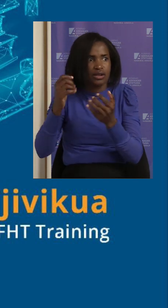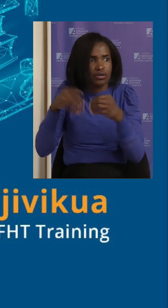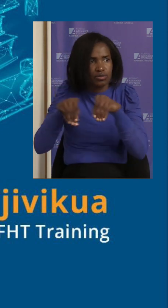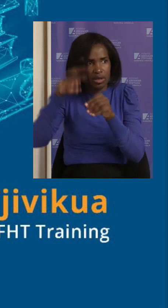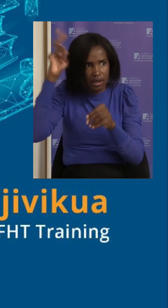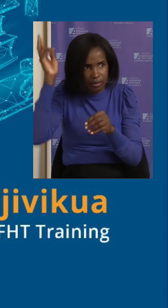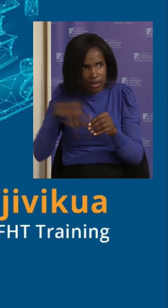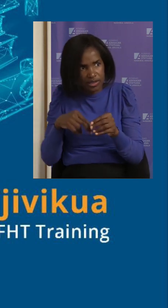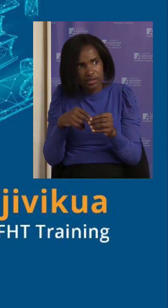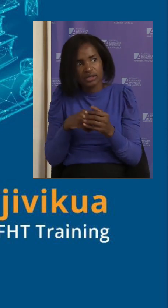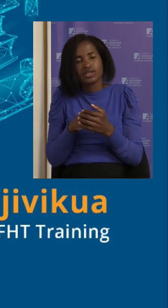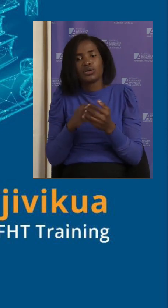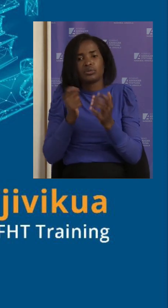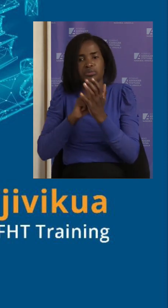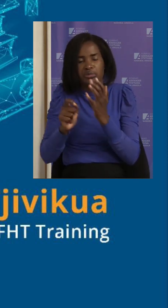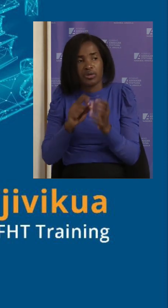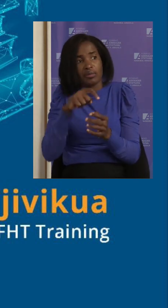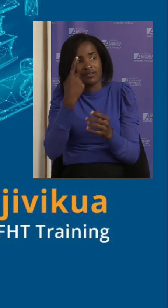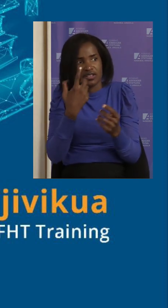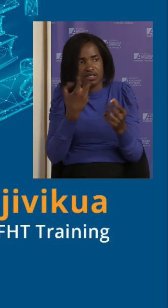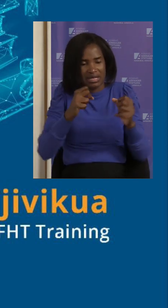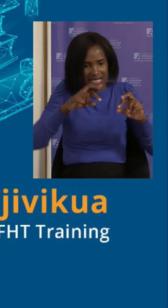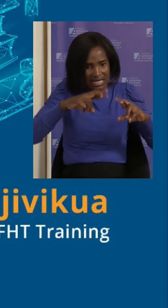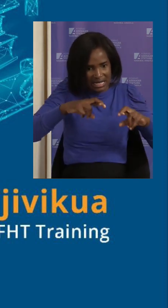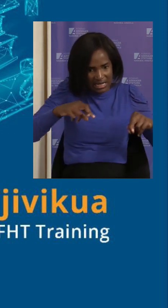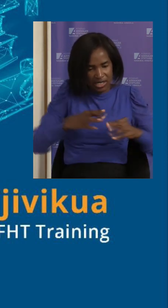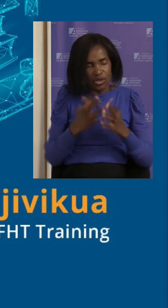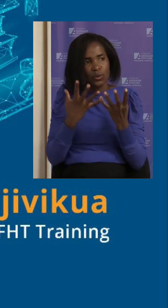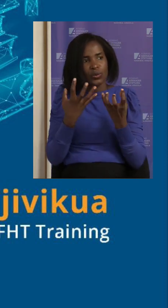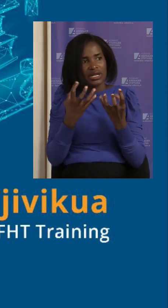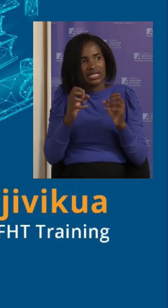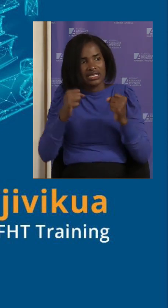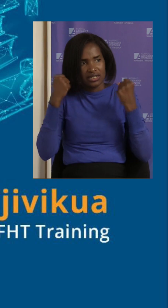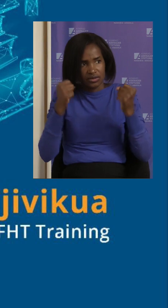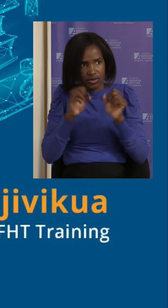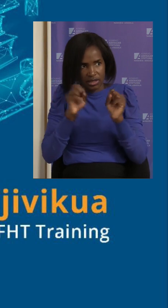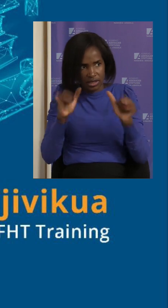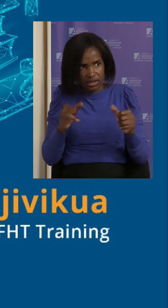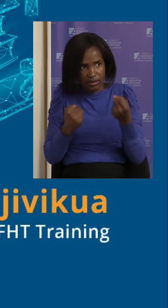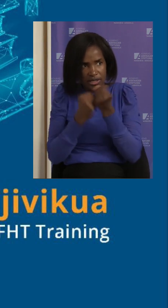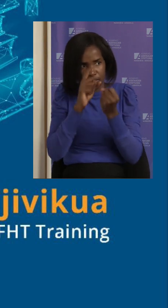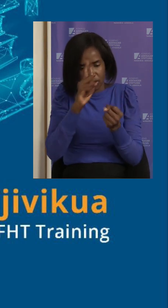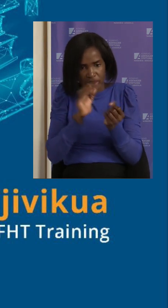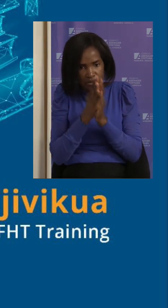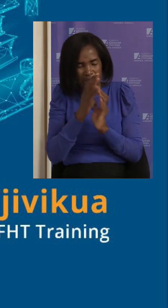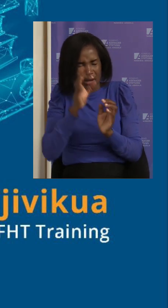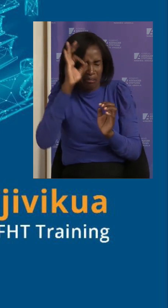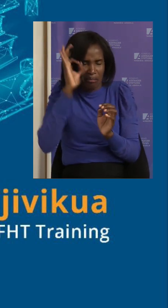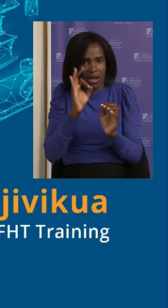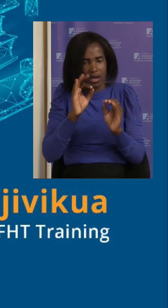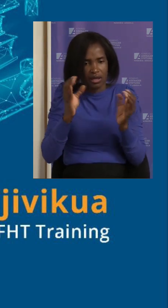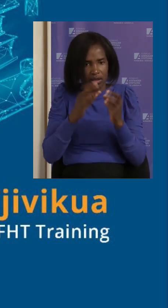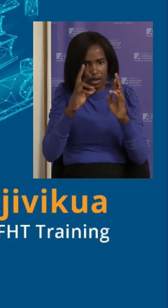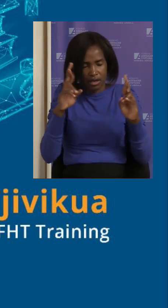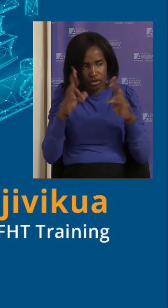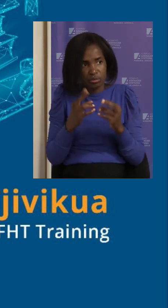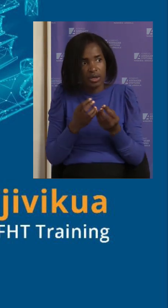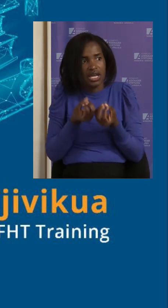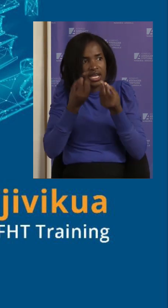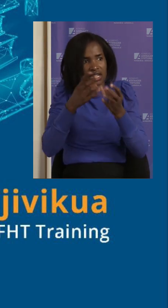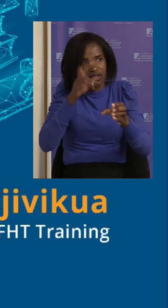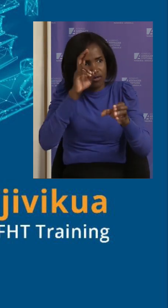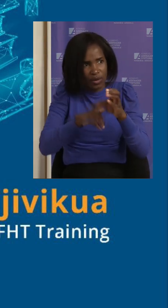decision will be grounded and formulated. We need a strong system that supports our teachers to become efficient in the classroom and provide